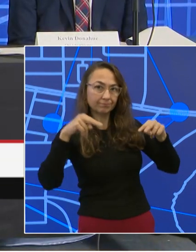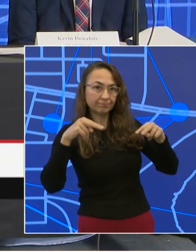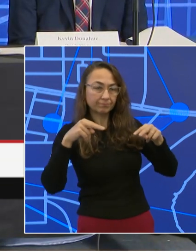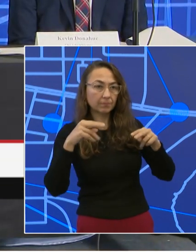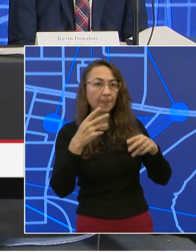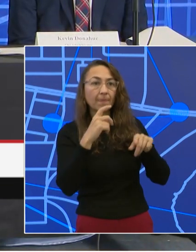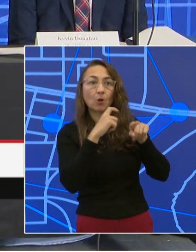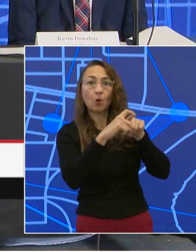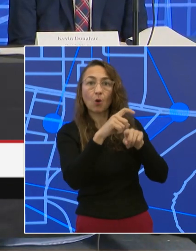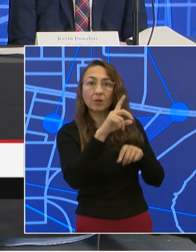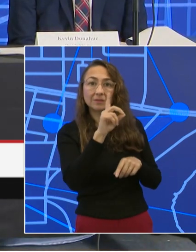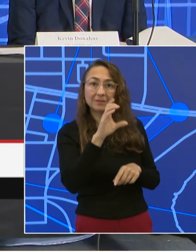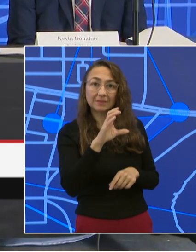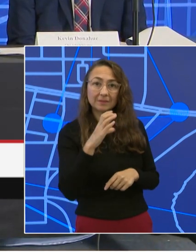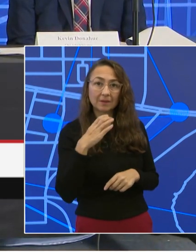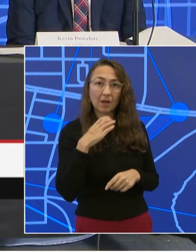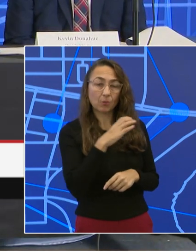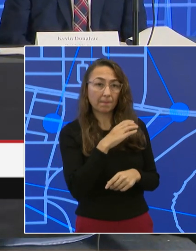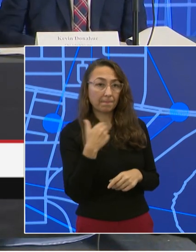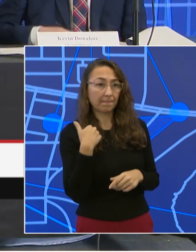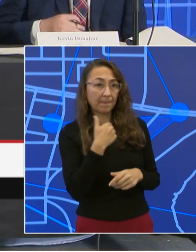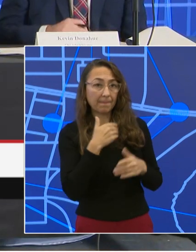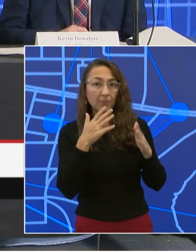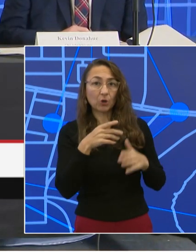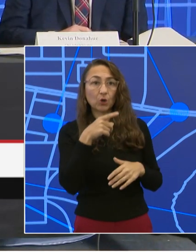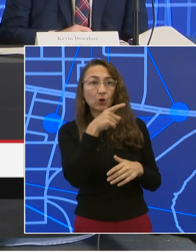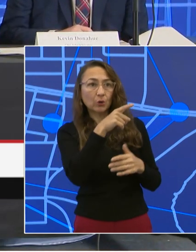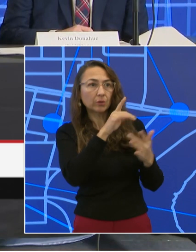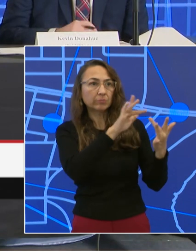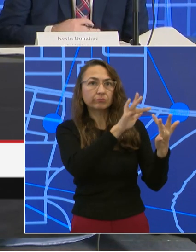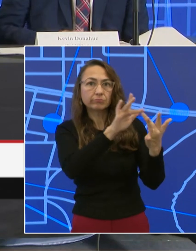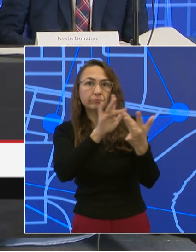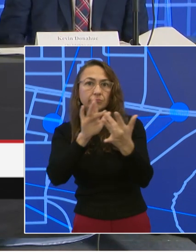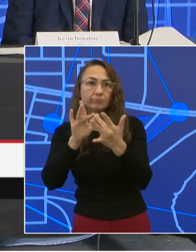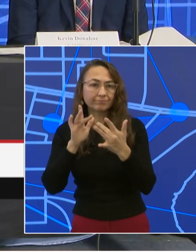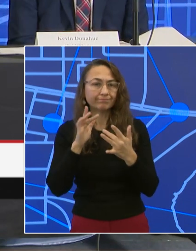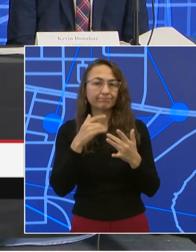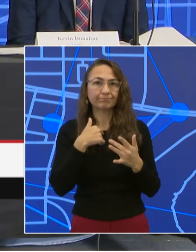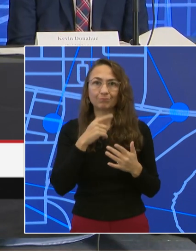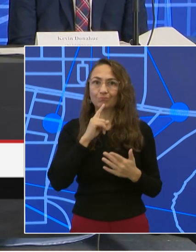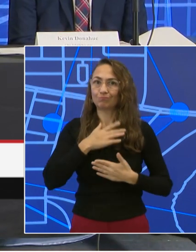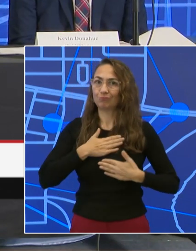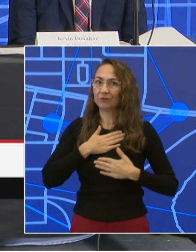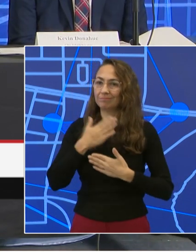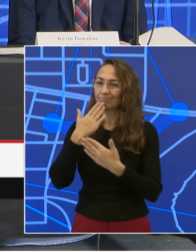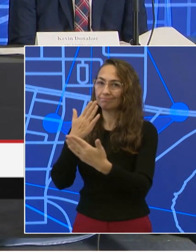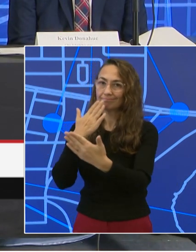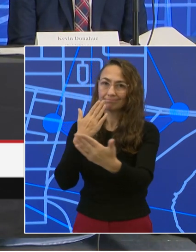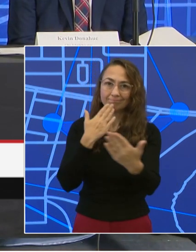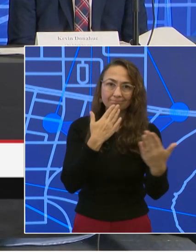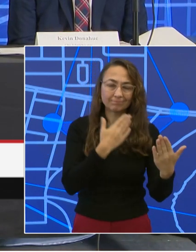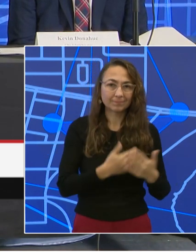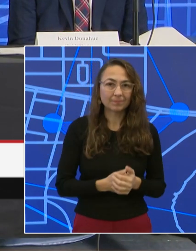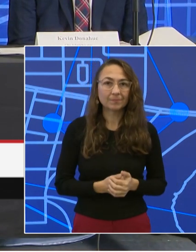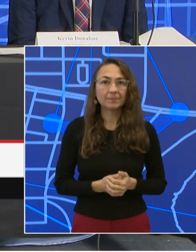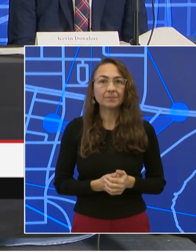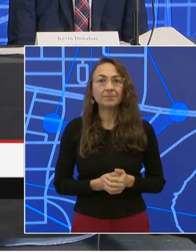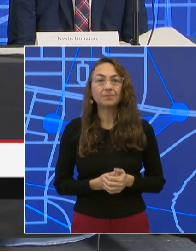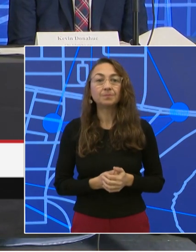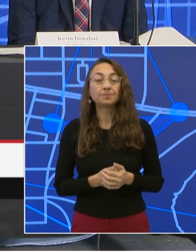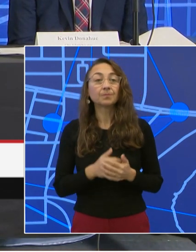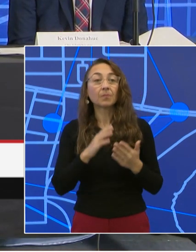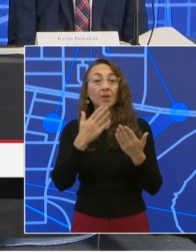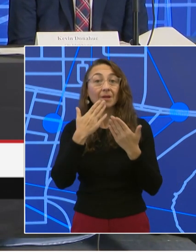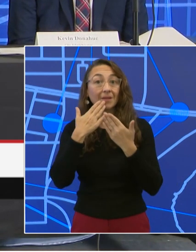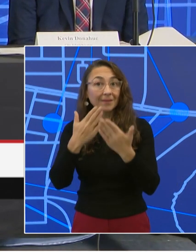to rebalance our public safety issue. I want to say thank you. I want to say thank you even for coming out